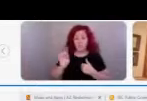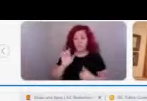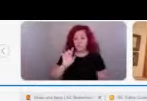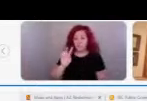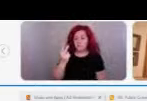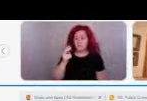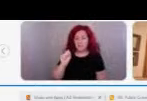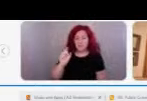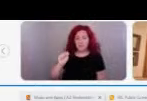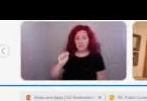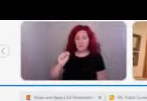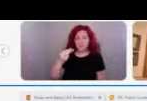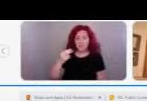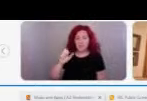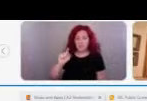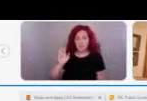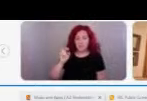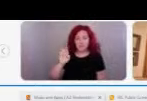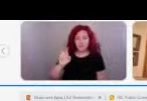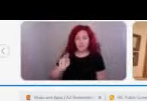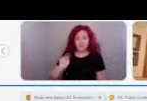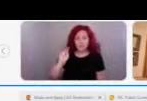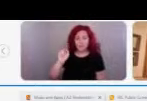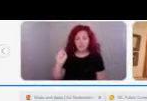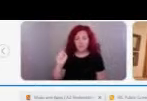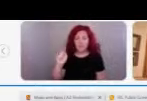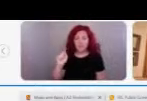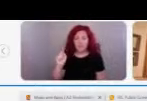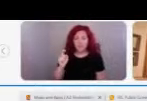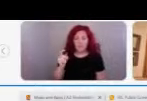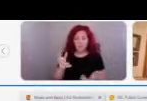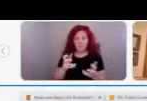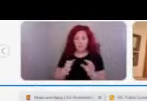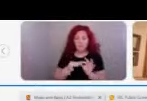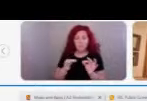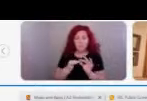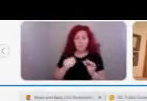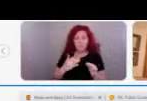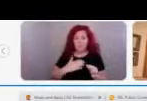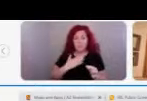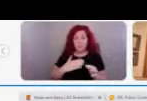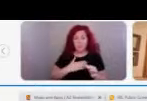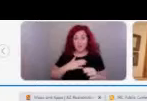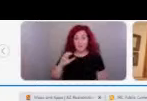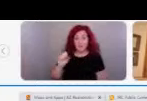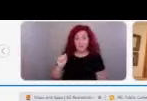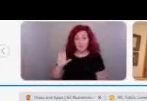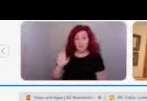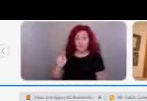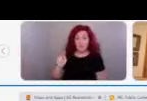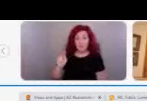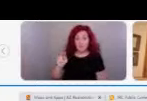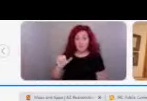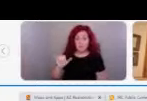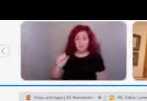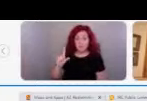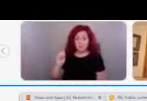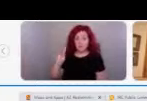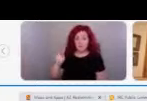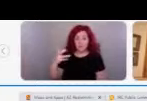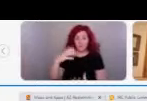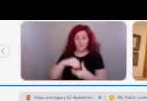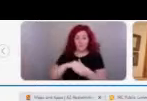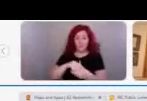2nd street and hatcher in north phoenix i wanted to say that i am glad that sunny slope will be in legislative